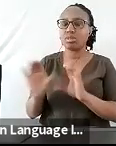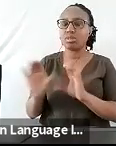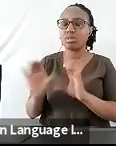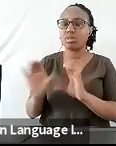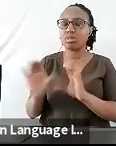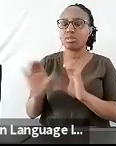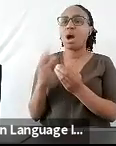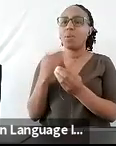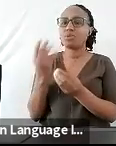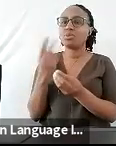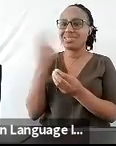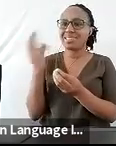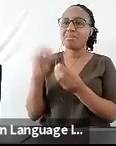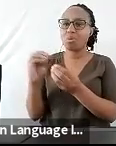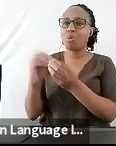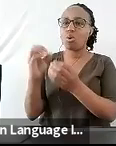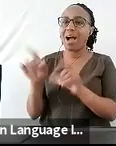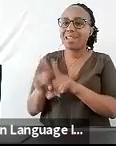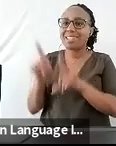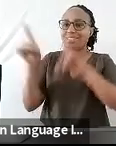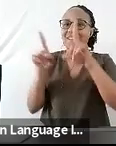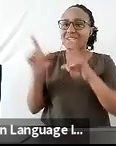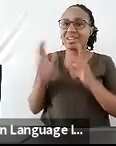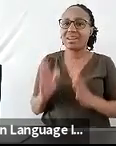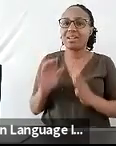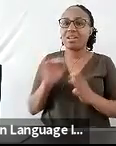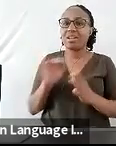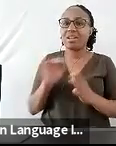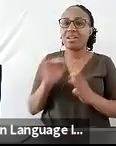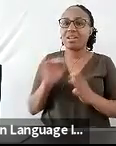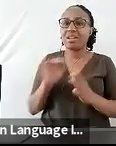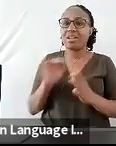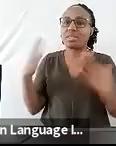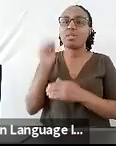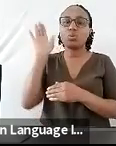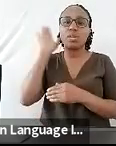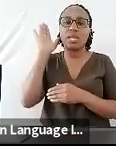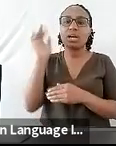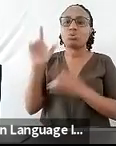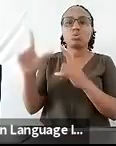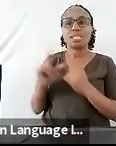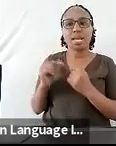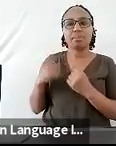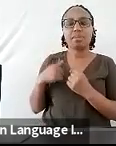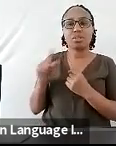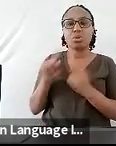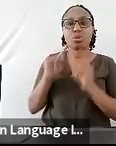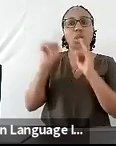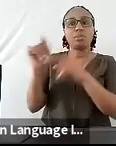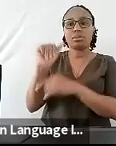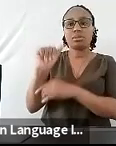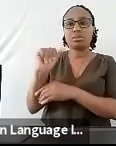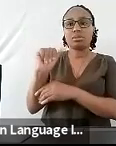want, those are the people who I want to hear to tell me, okay, you're coming to Accra. Let me tell you where you need to go and do